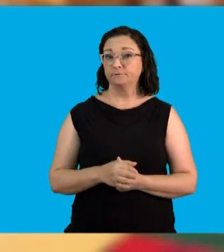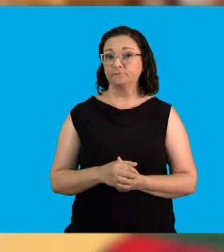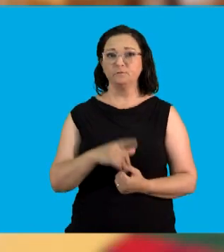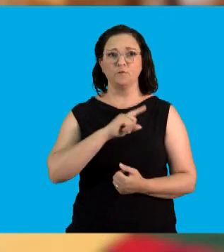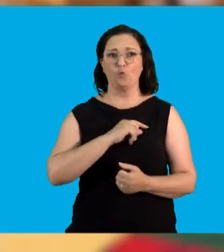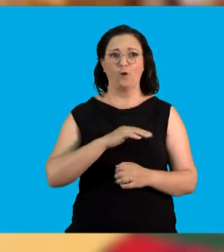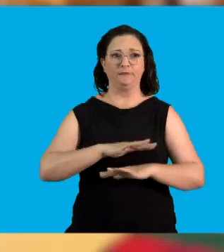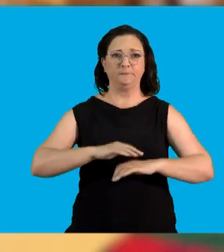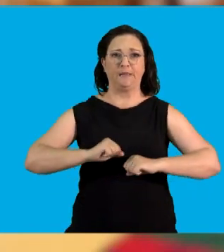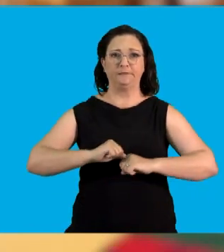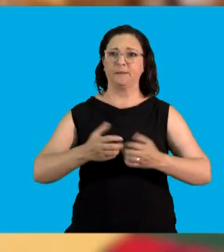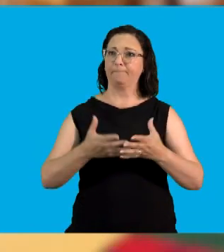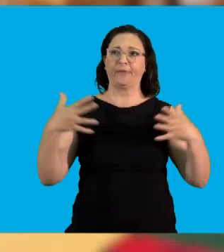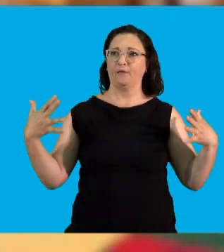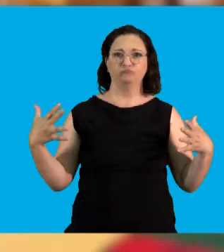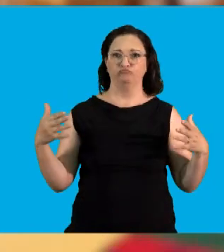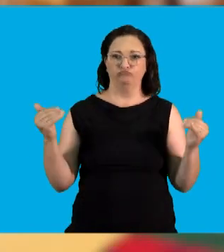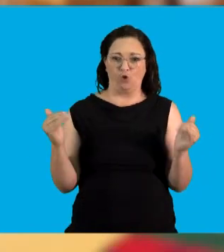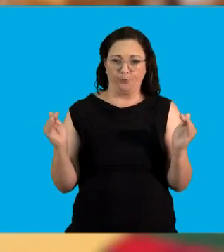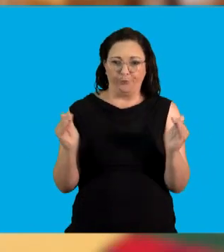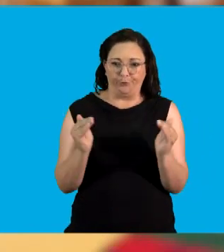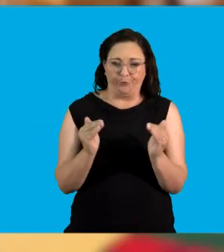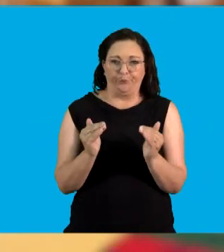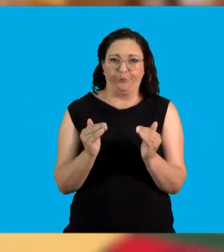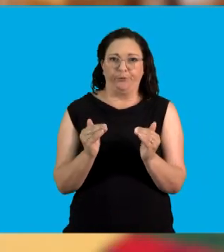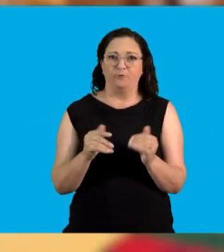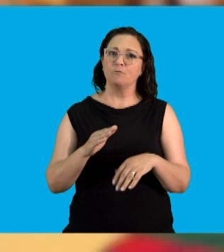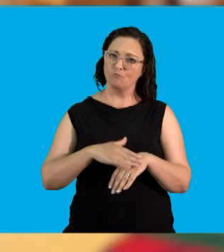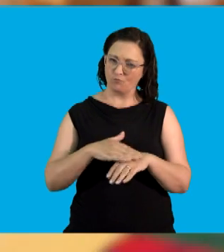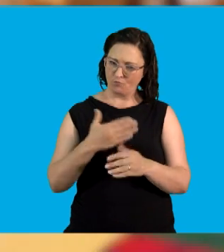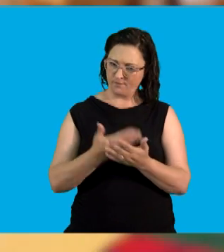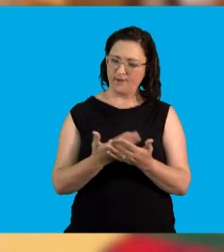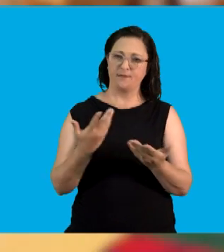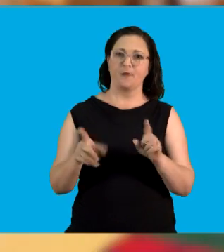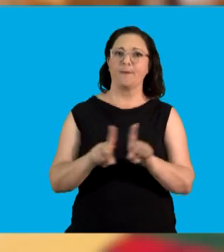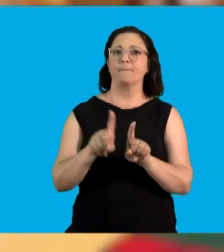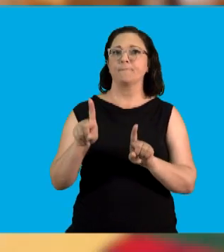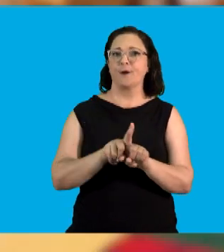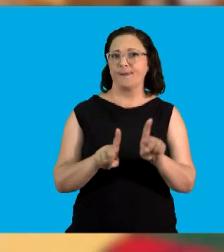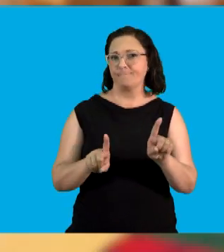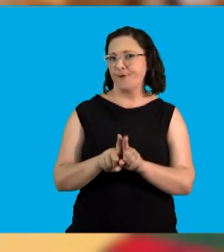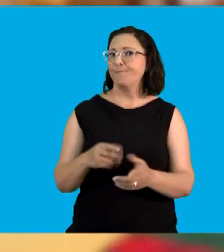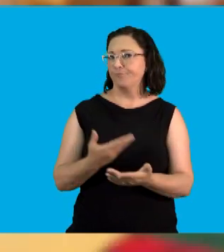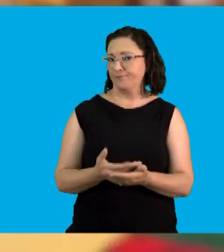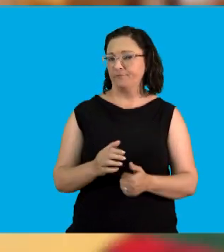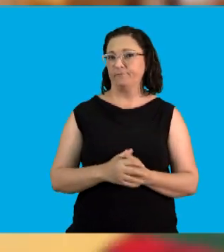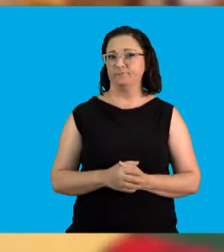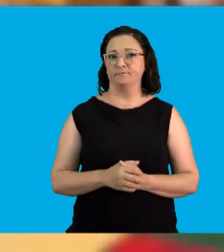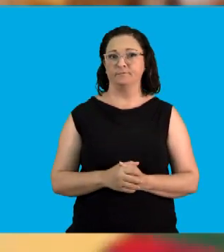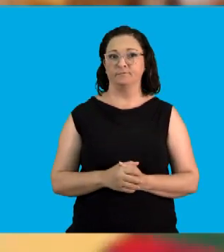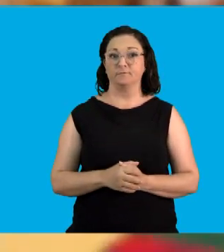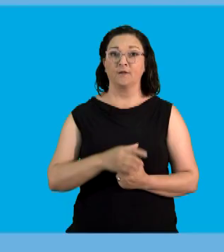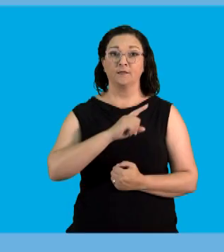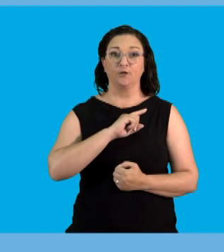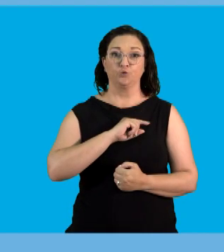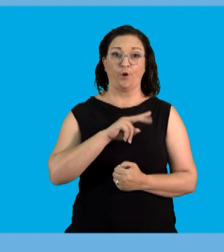friend in a much bigger space. Because there's less space for you to move around, there are more chances of you colliding with your friend. So